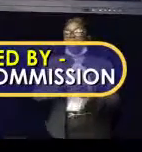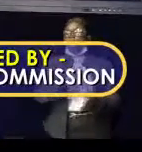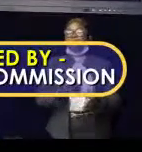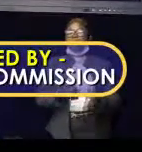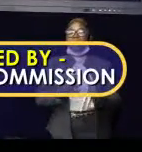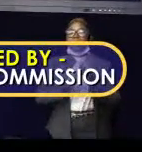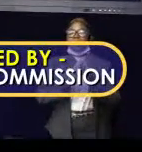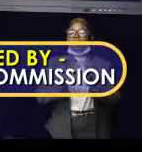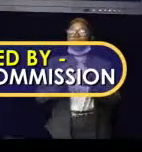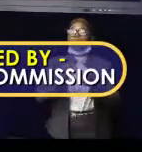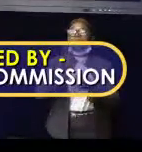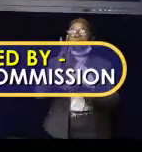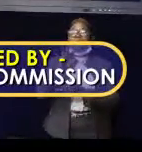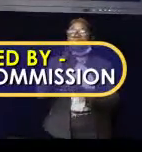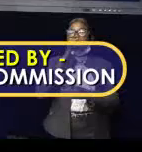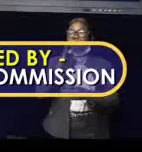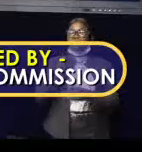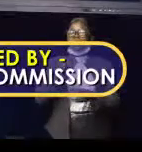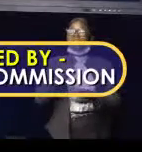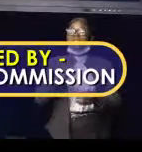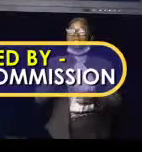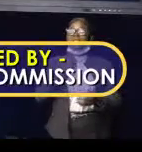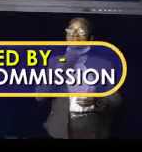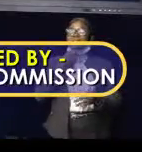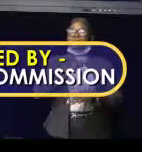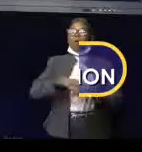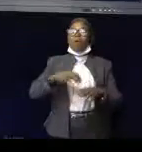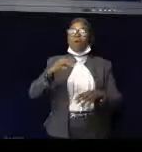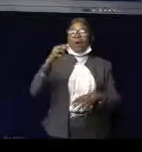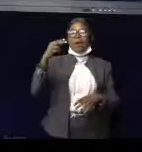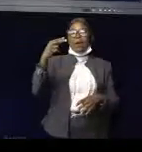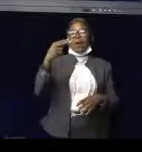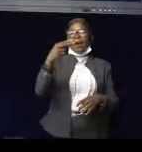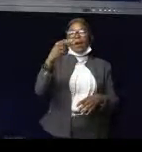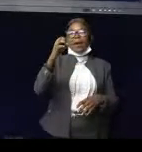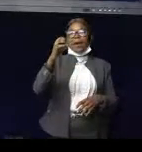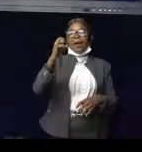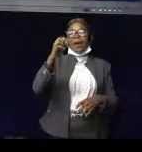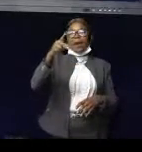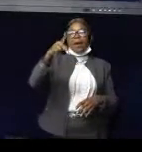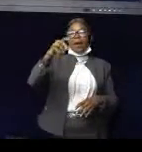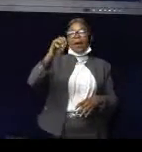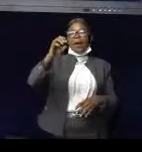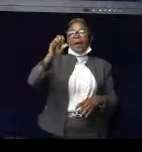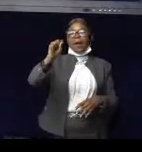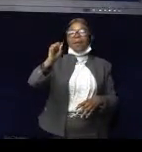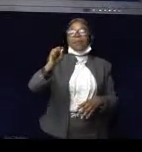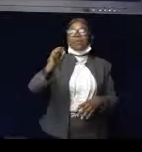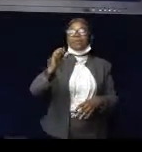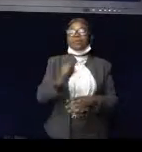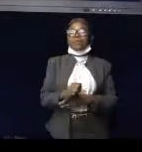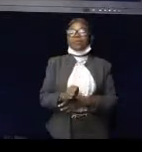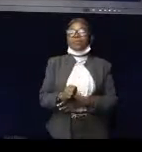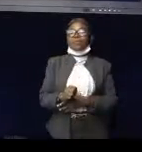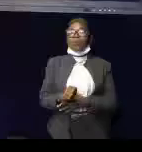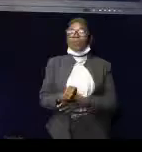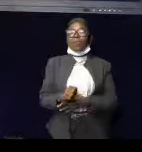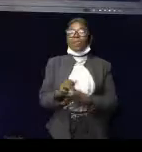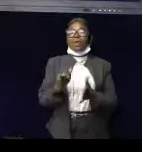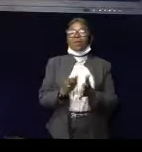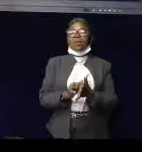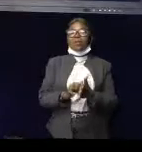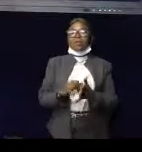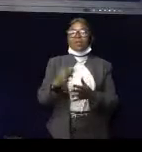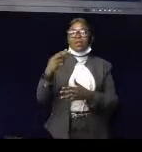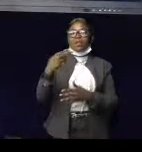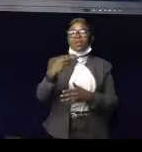Another example of sexually transmitted disease that we want to talk about today is, next one is herpes. Say that.